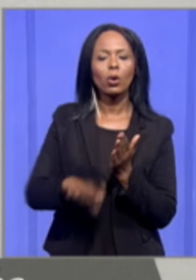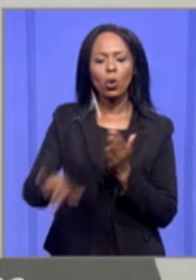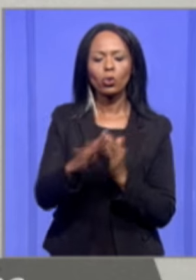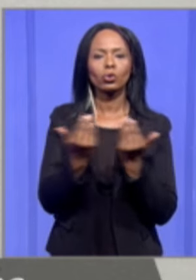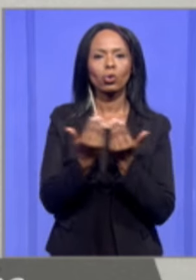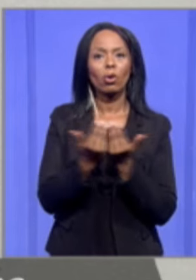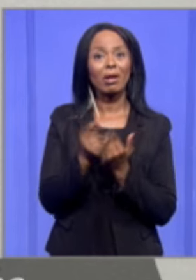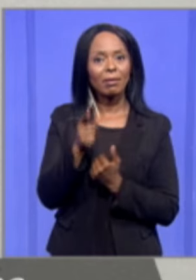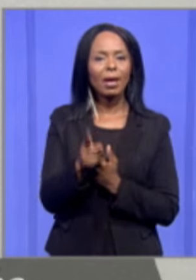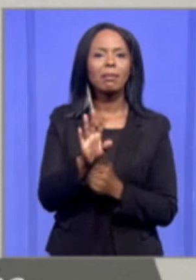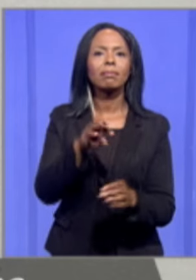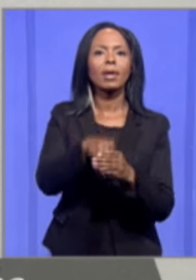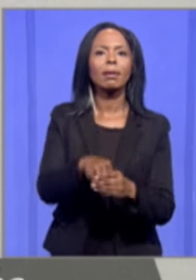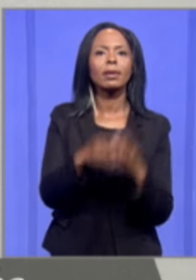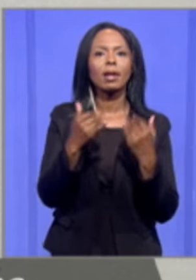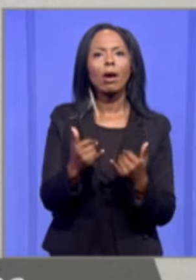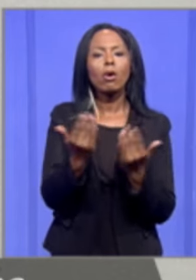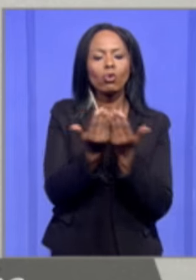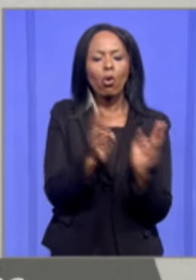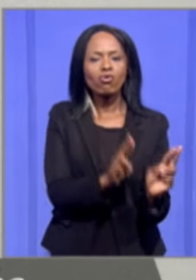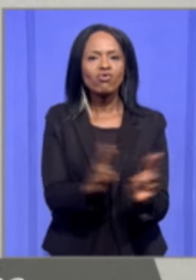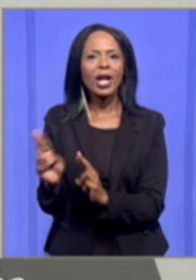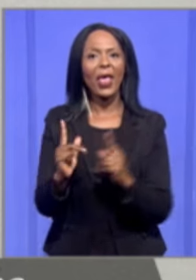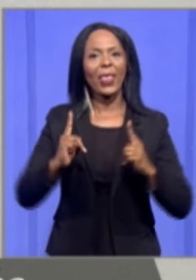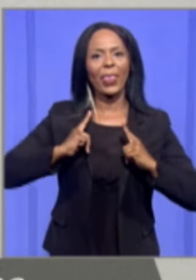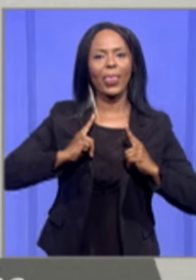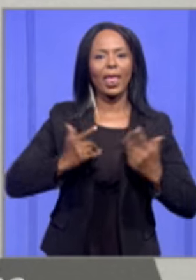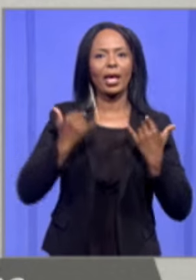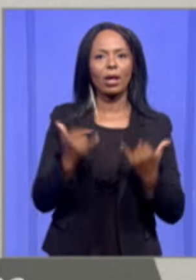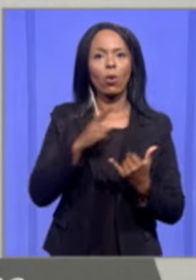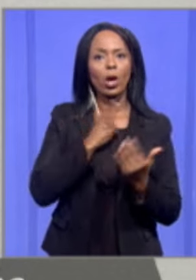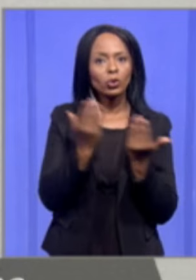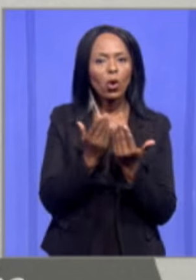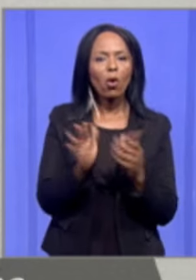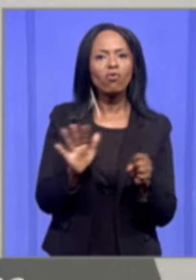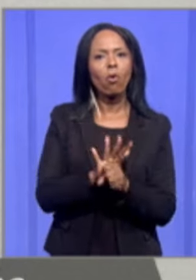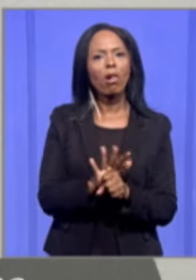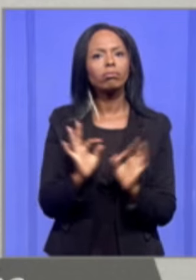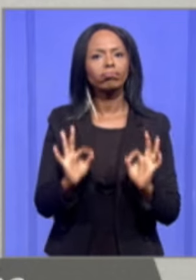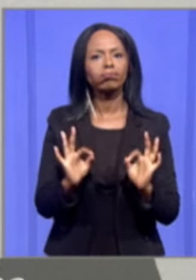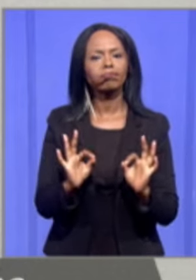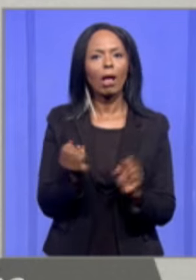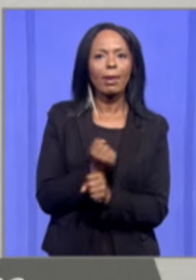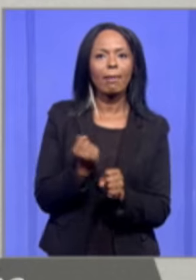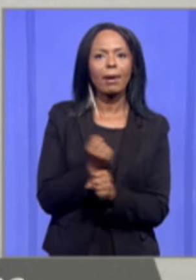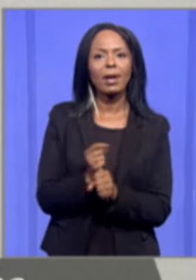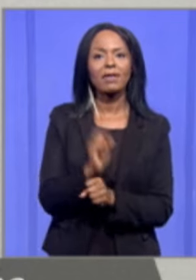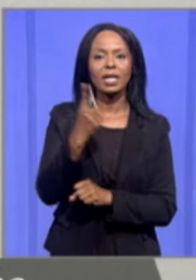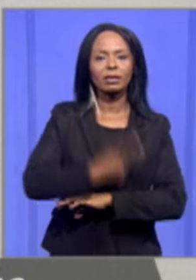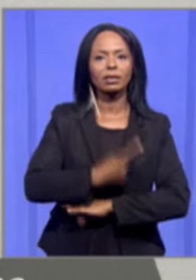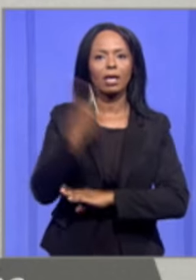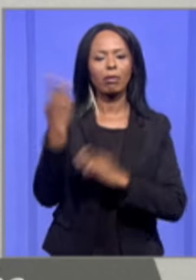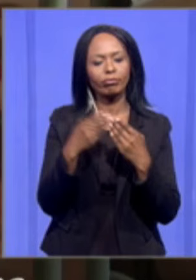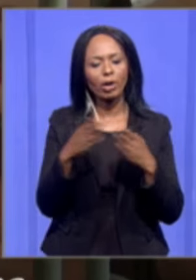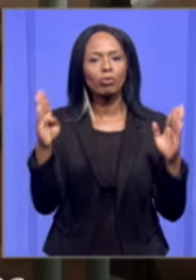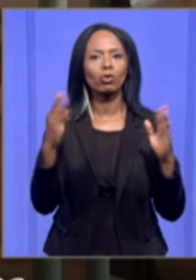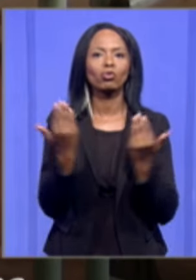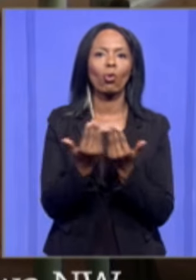of school readiness as we want our schools to be fully functional on the first day of